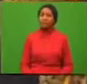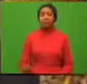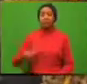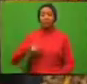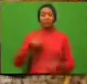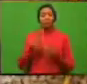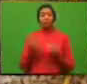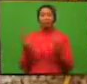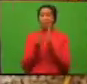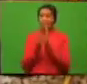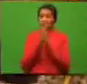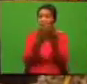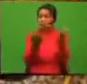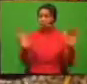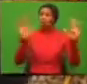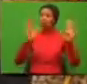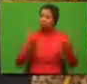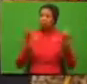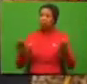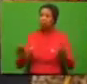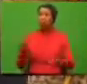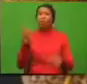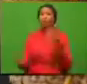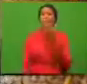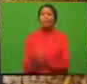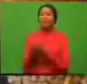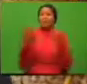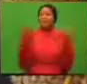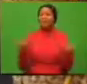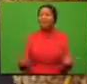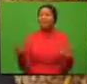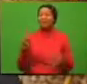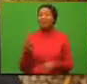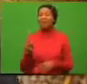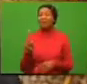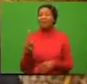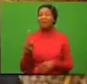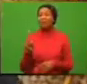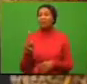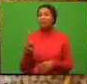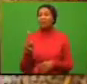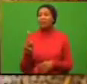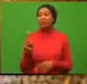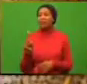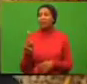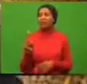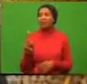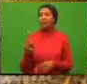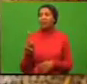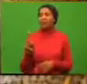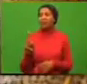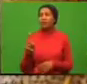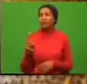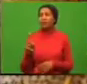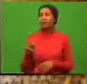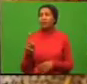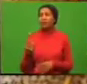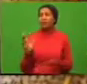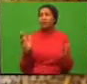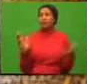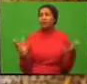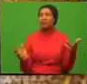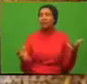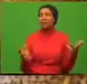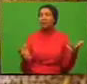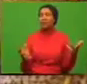Mase Uno Munye, in particular, Amaracist Magakumana.